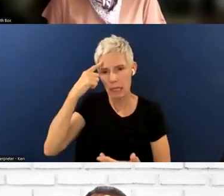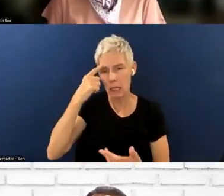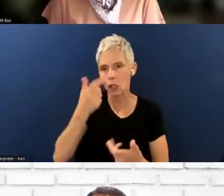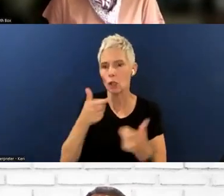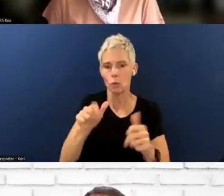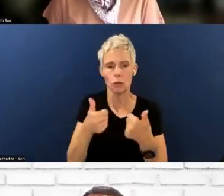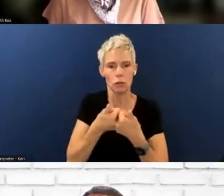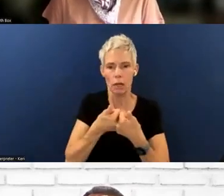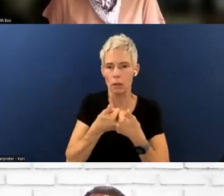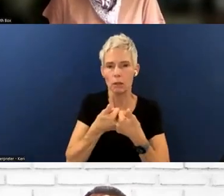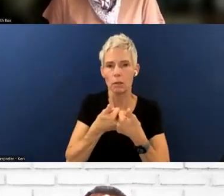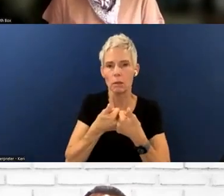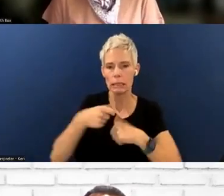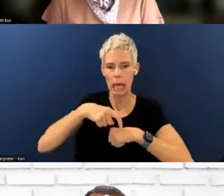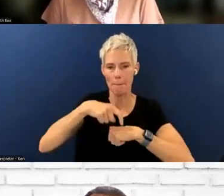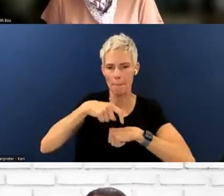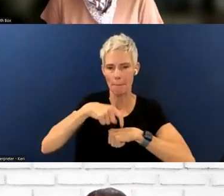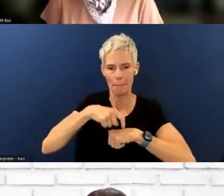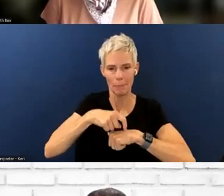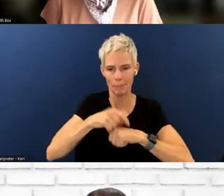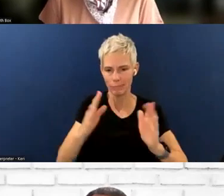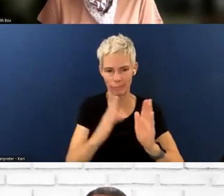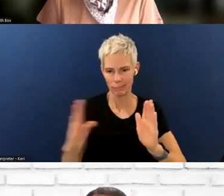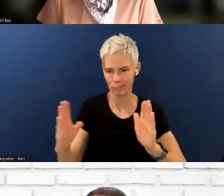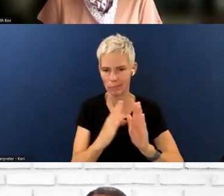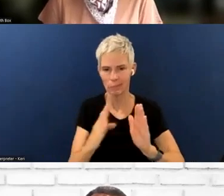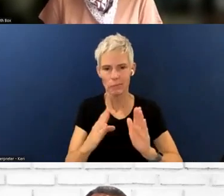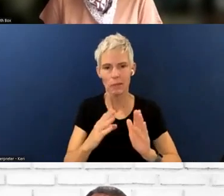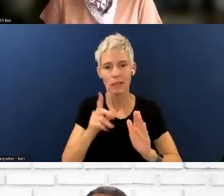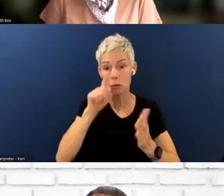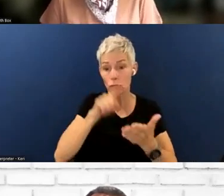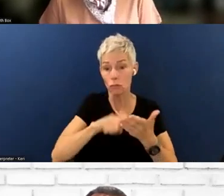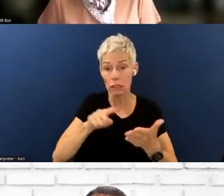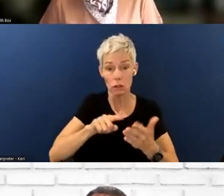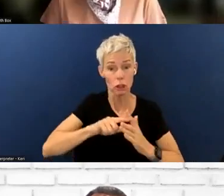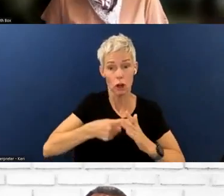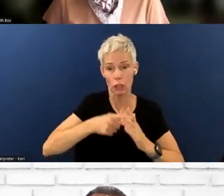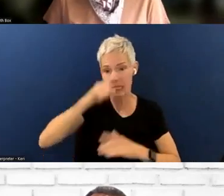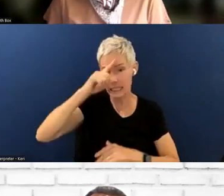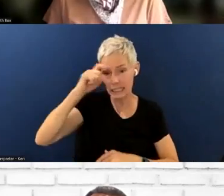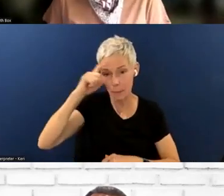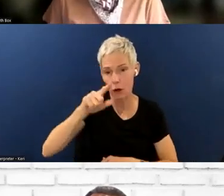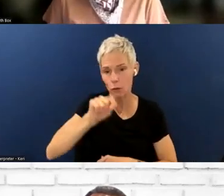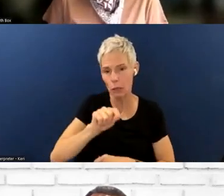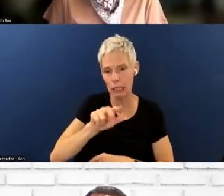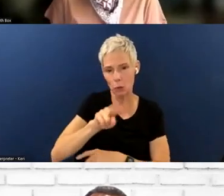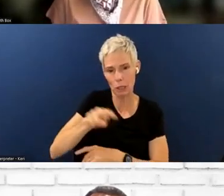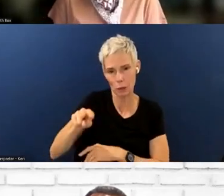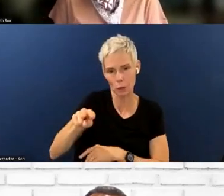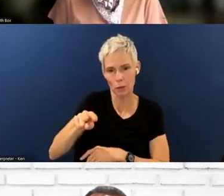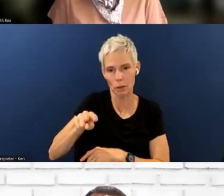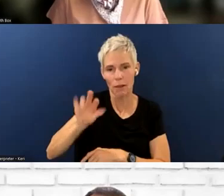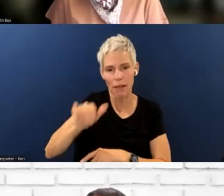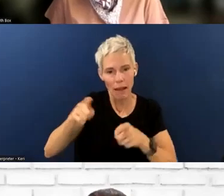challenge is that just from a timing perspective, we started this research in summer of 2022, which was when